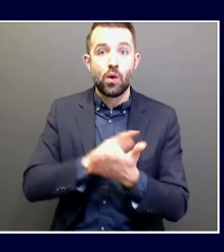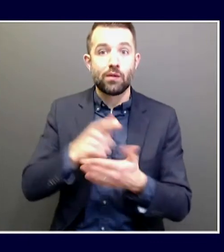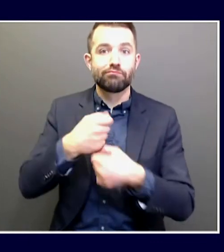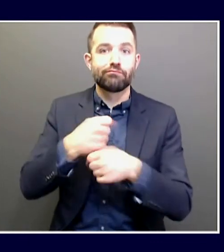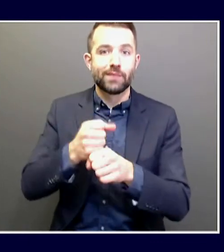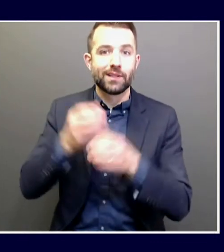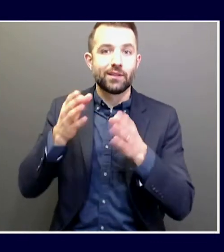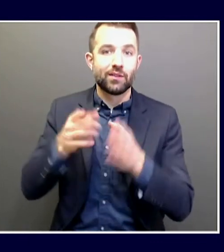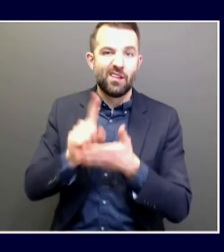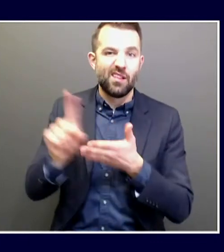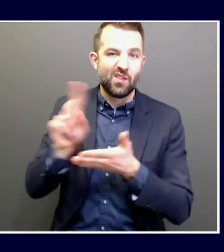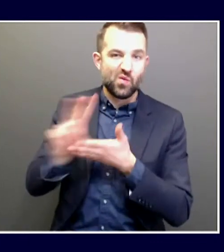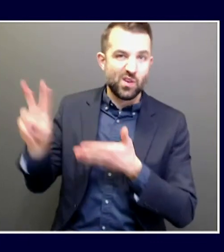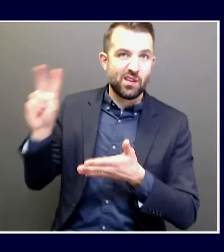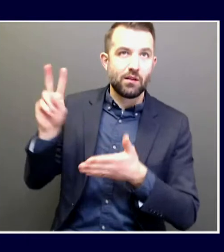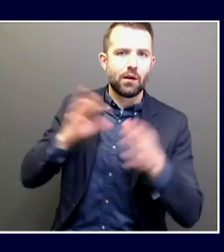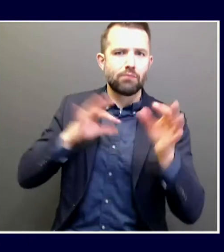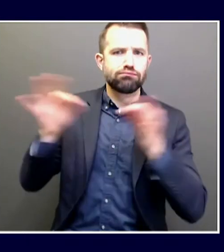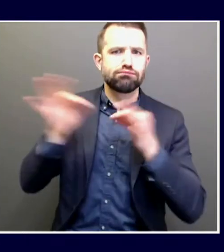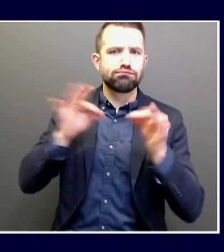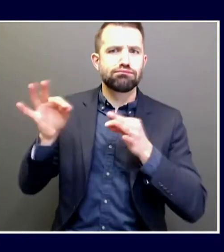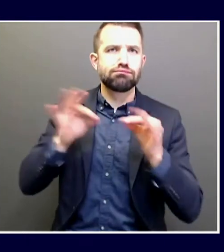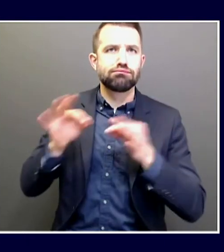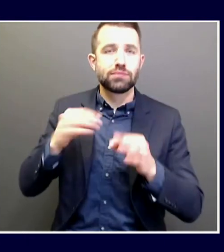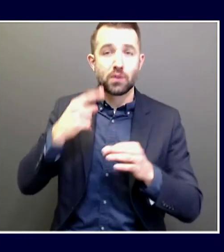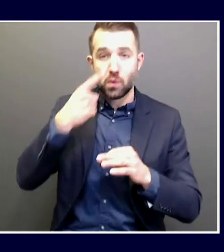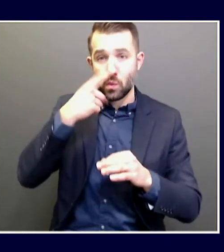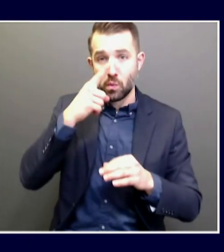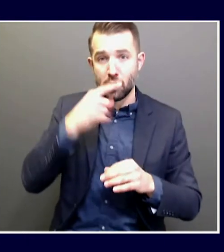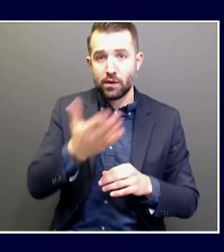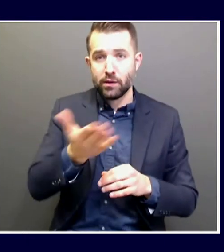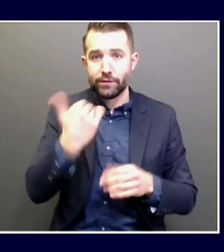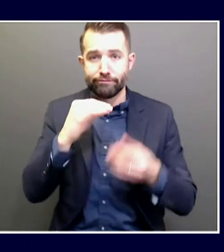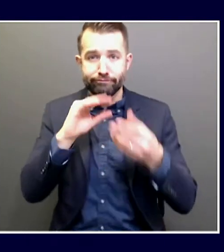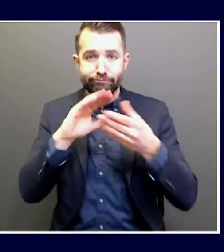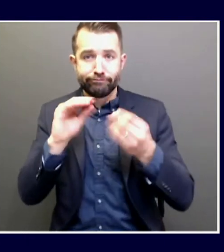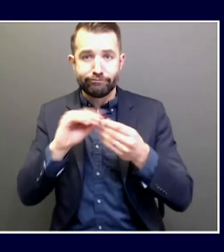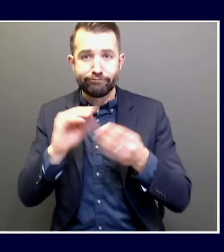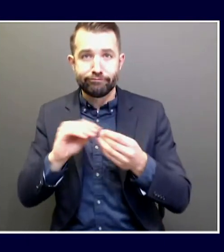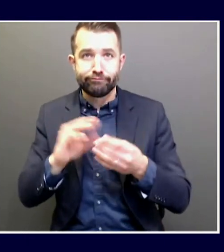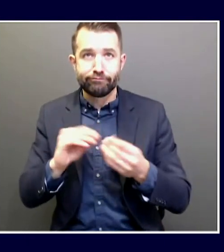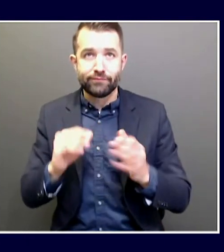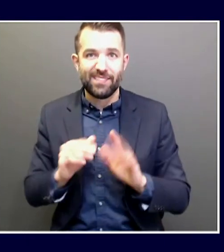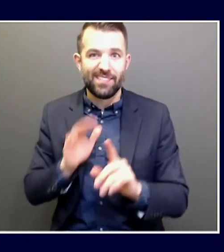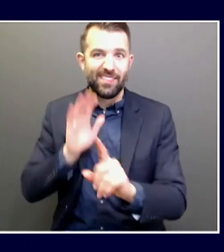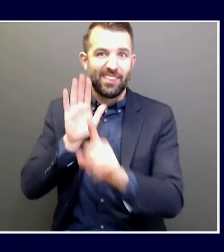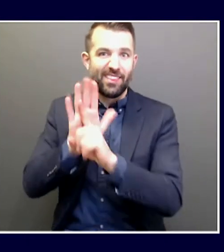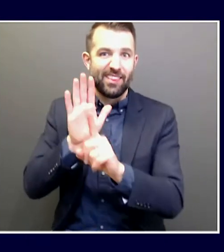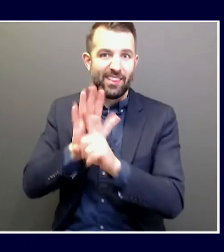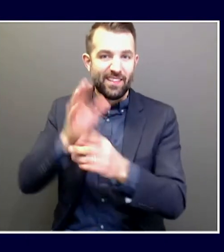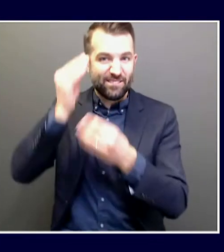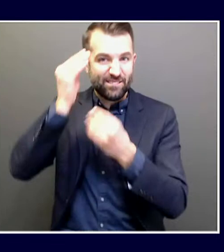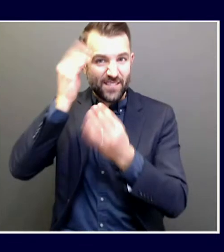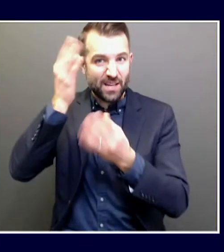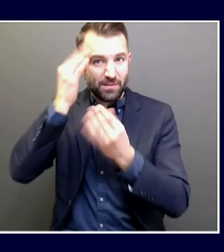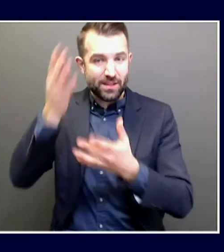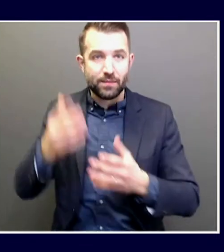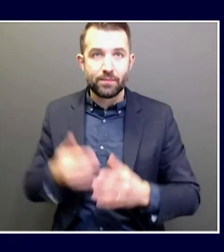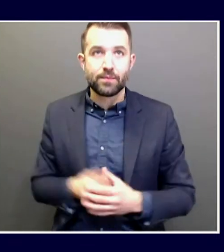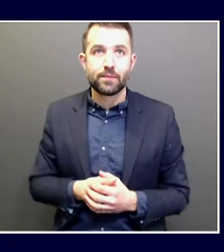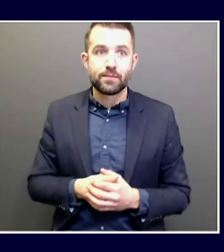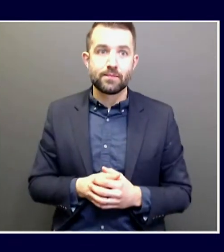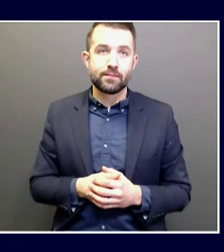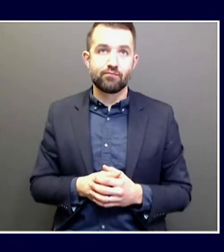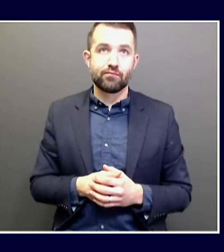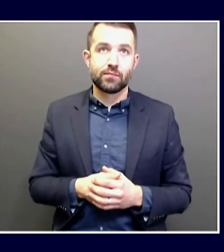Can either of you talk just about what you're seeing as far as the extent of misinformation that's out there? Are you seeing things? Is it getting worse? Is